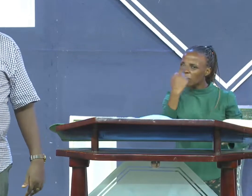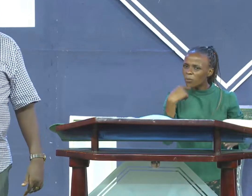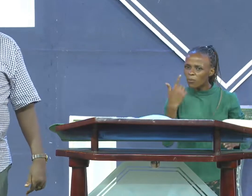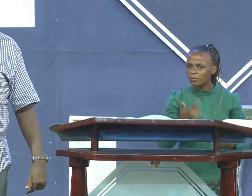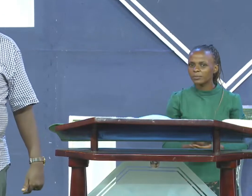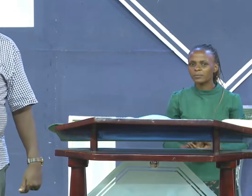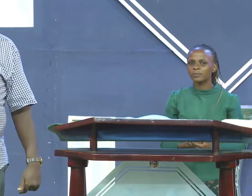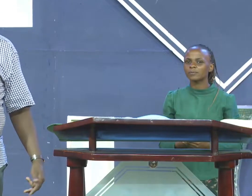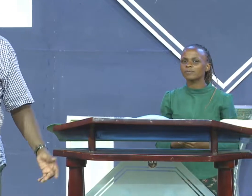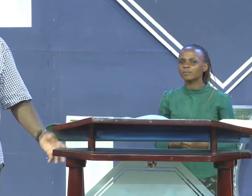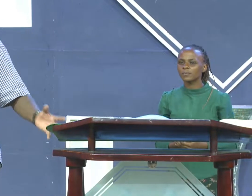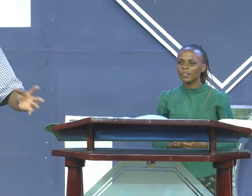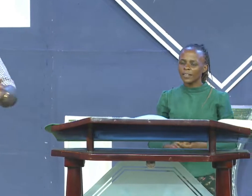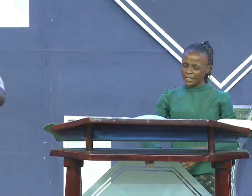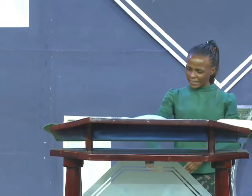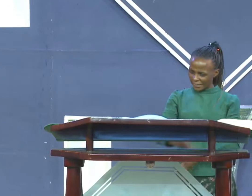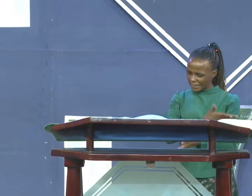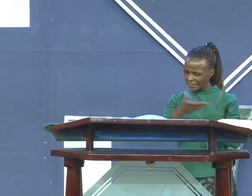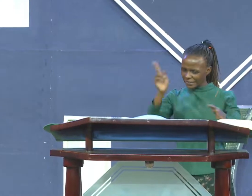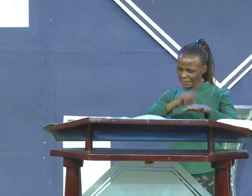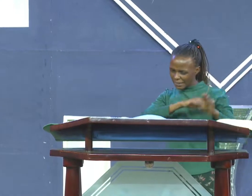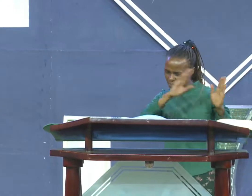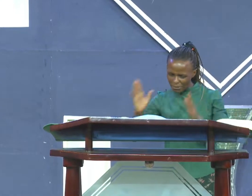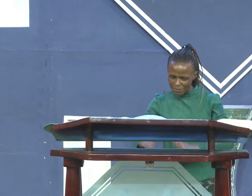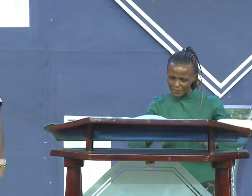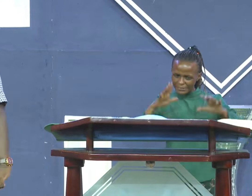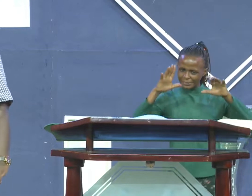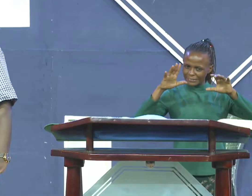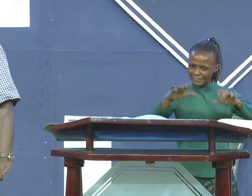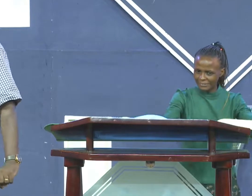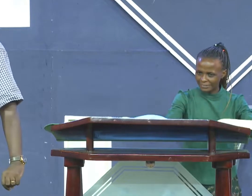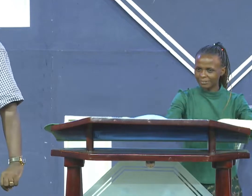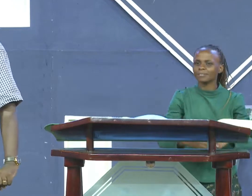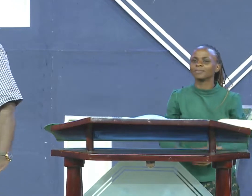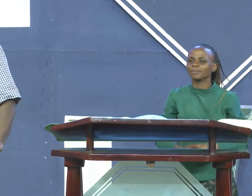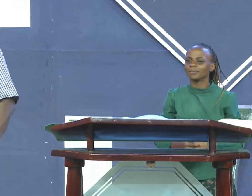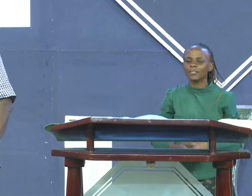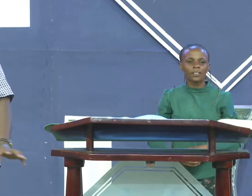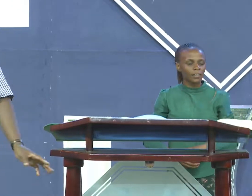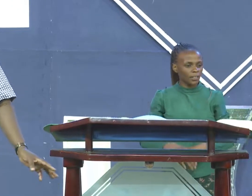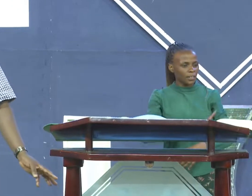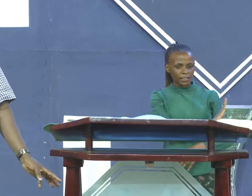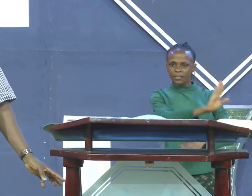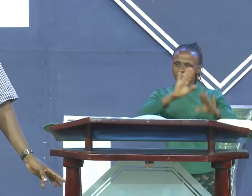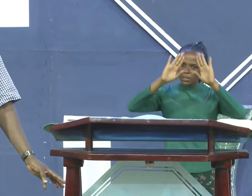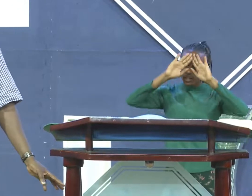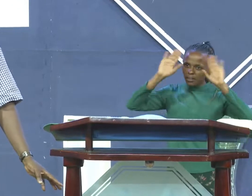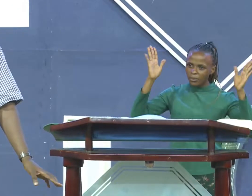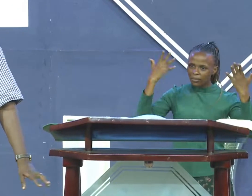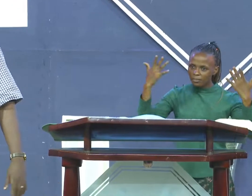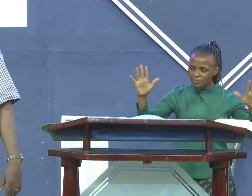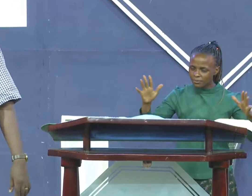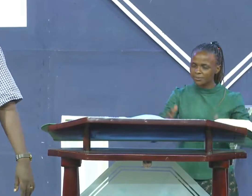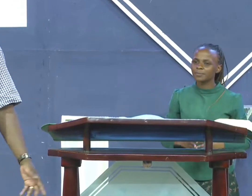our plans. Buli we tutegeka okubalumba. Every time we plan to attack them. Baba babitegedde dda. They are